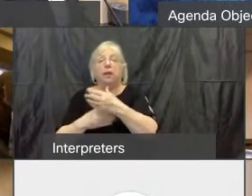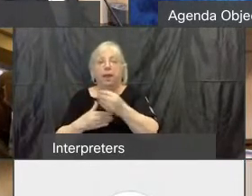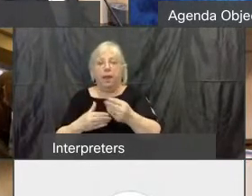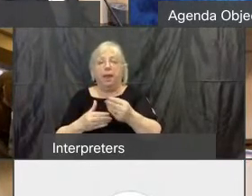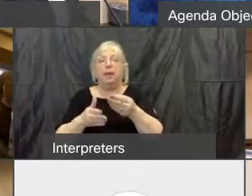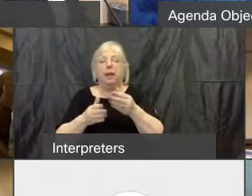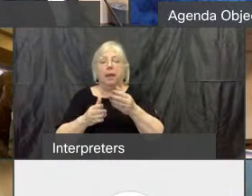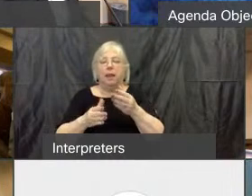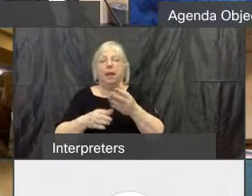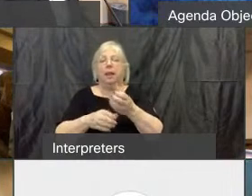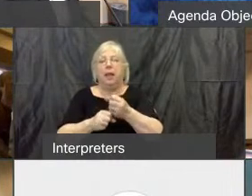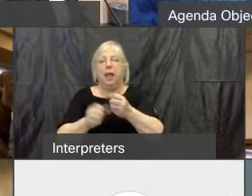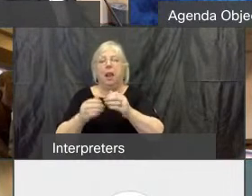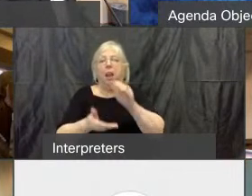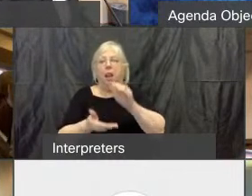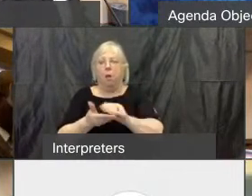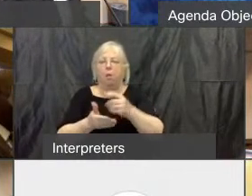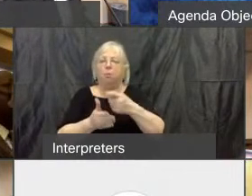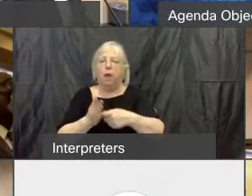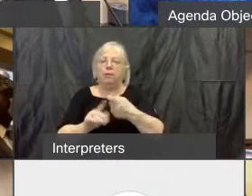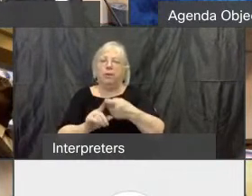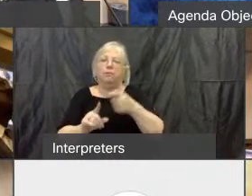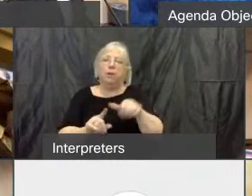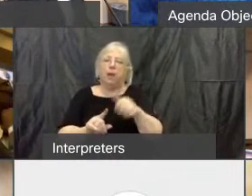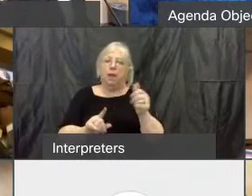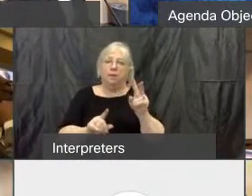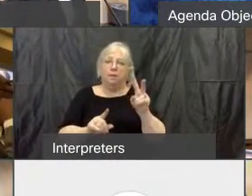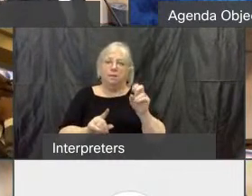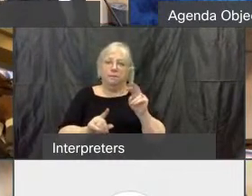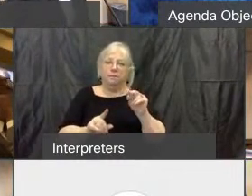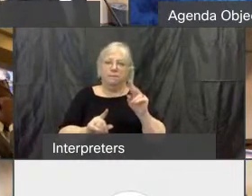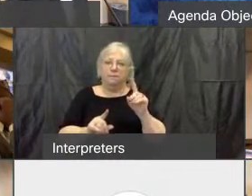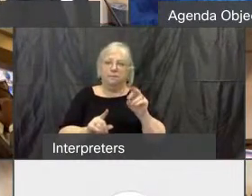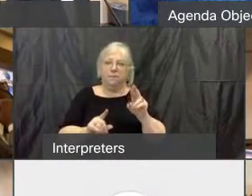lower pricing from other vendors. So